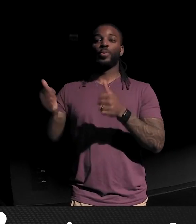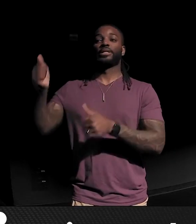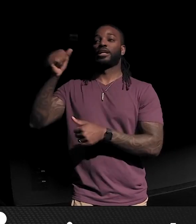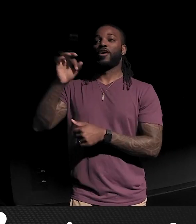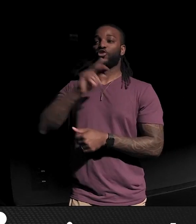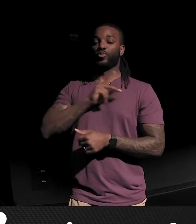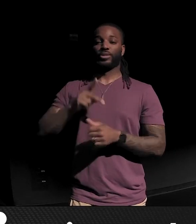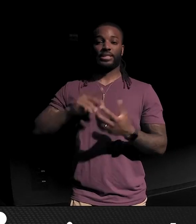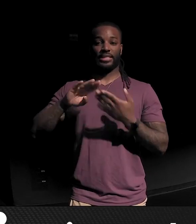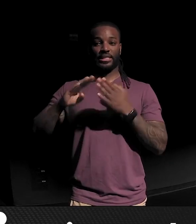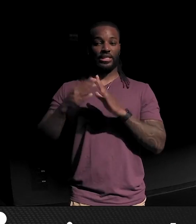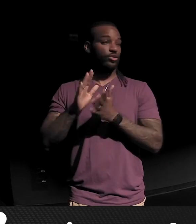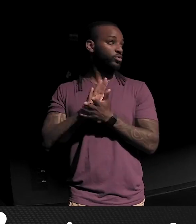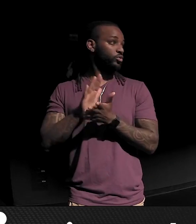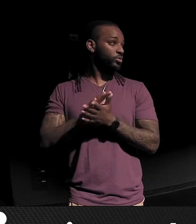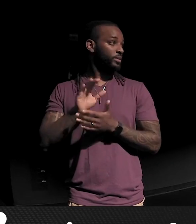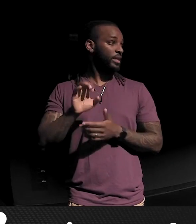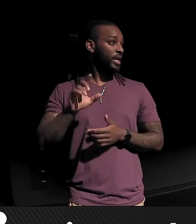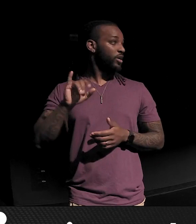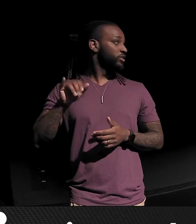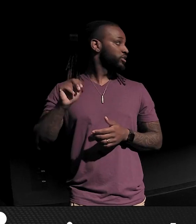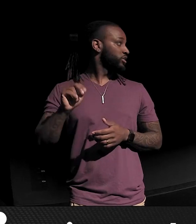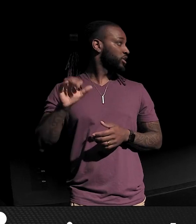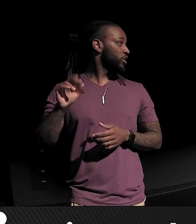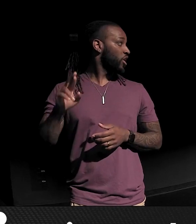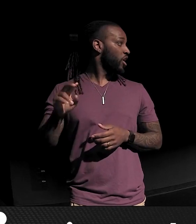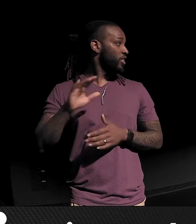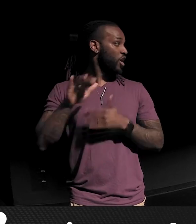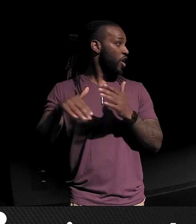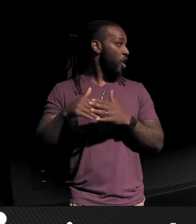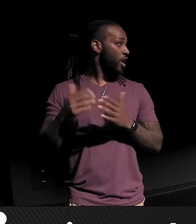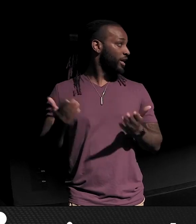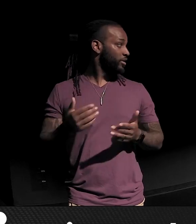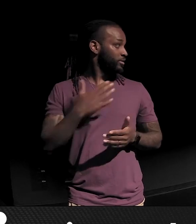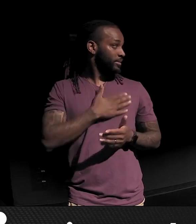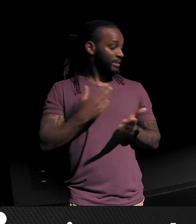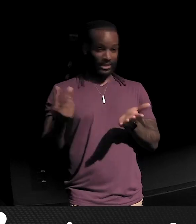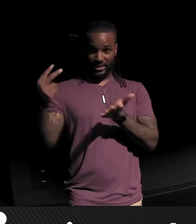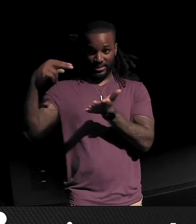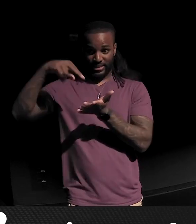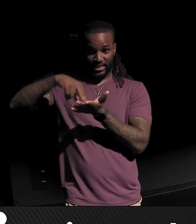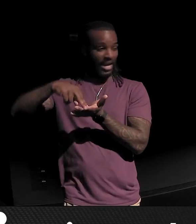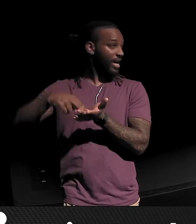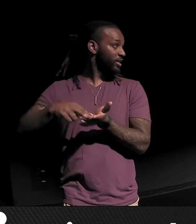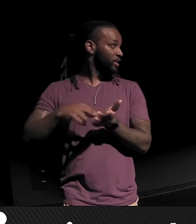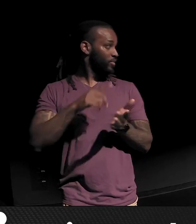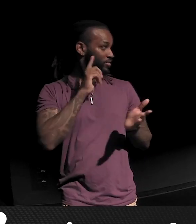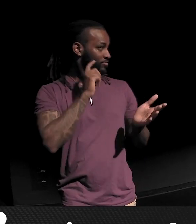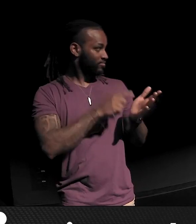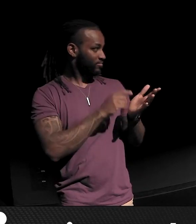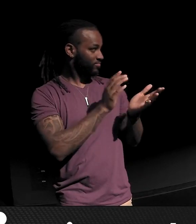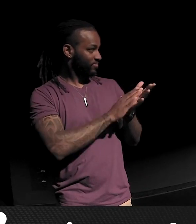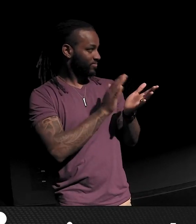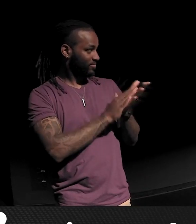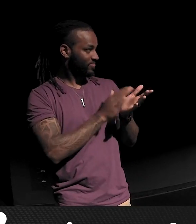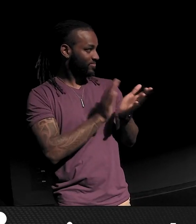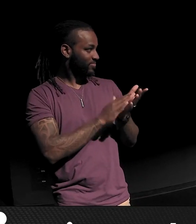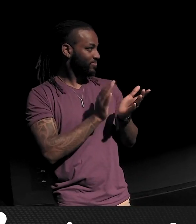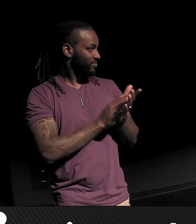City Schools, Mr. Elgin Card. They are all with us here. Would you stand so we can just give you a warm Vineyard welcome?